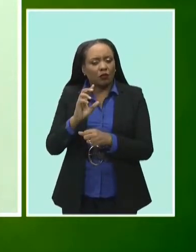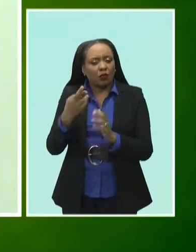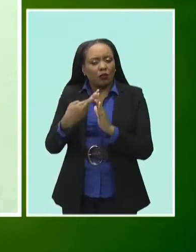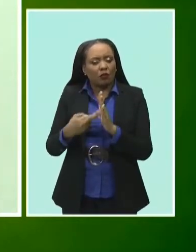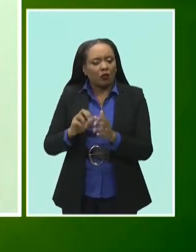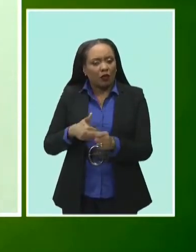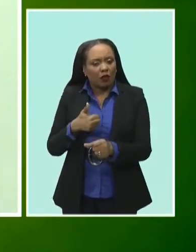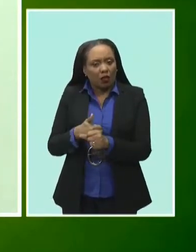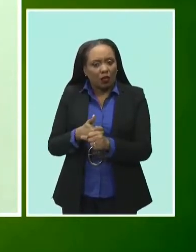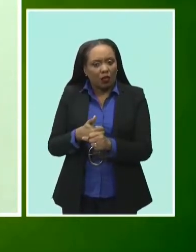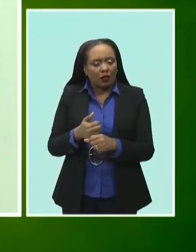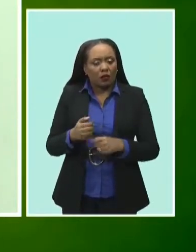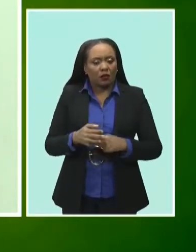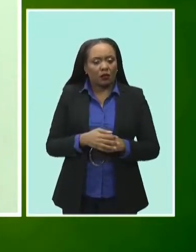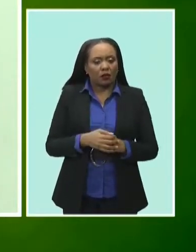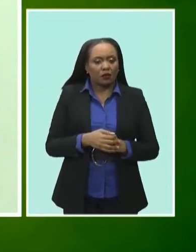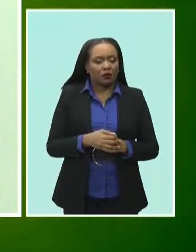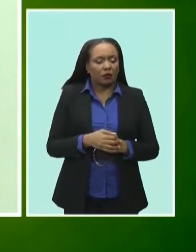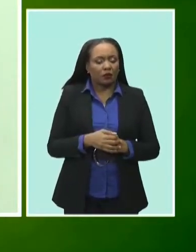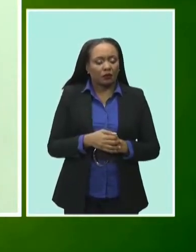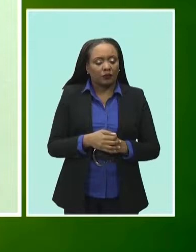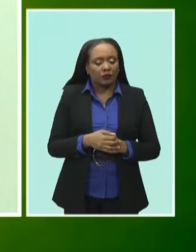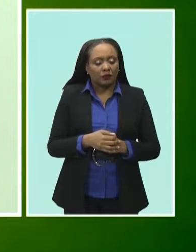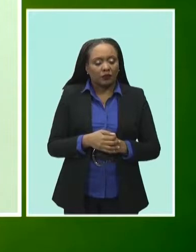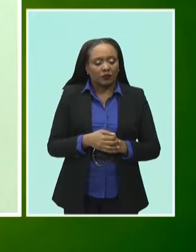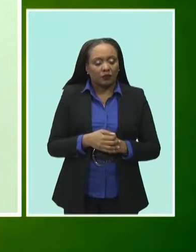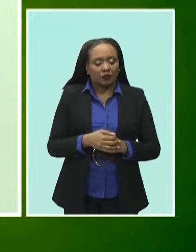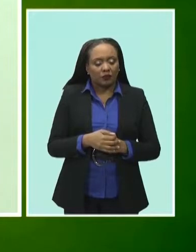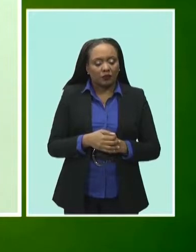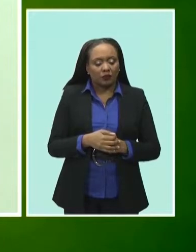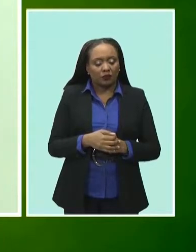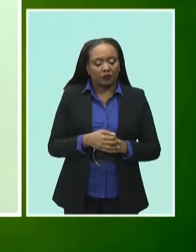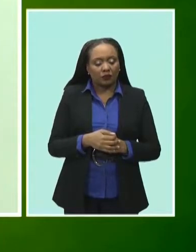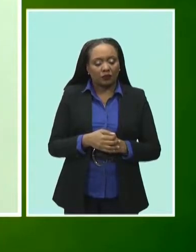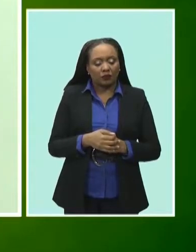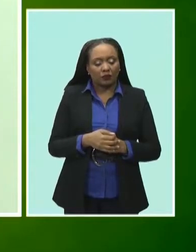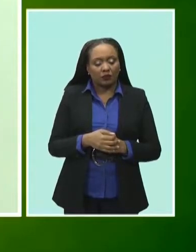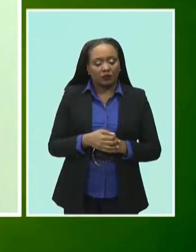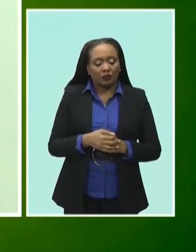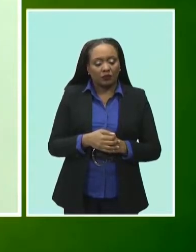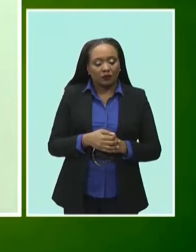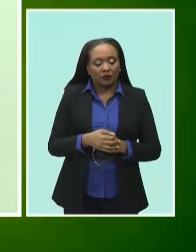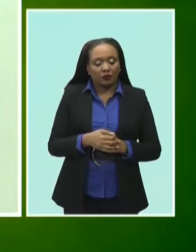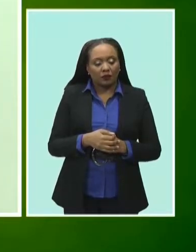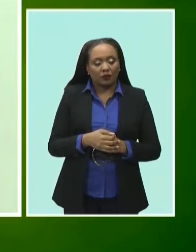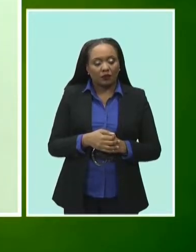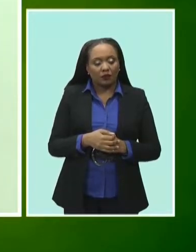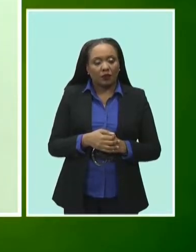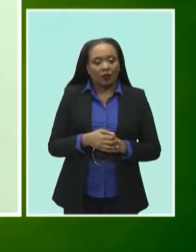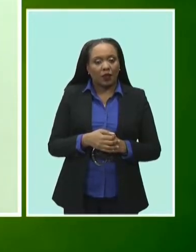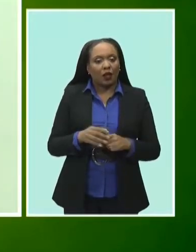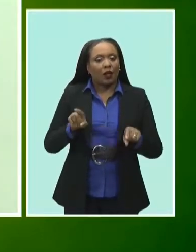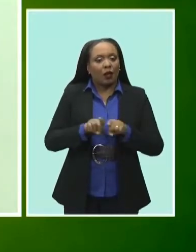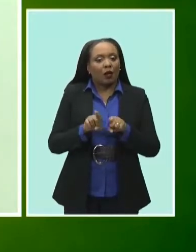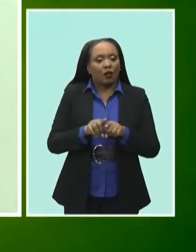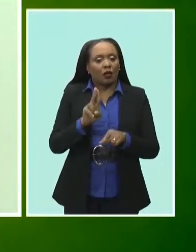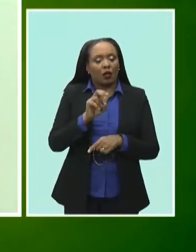STOP Act has a date of enforcement, which is 1st of August